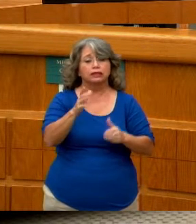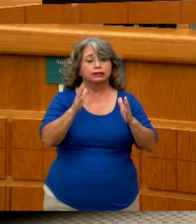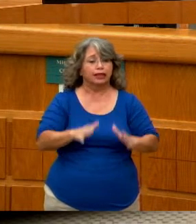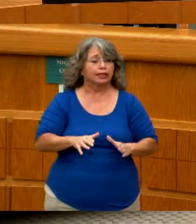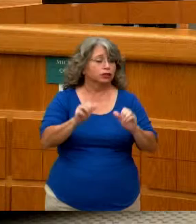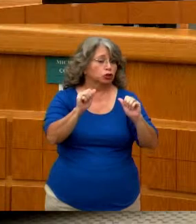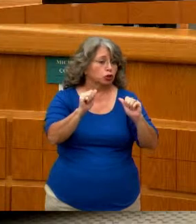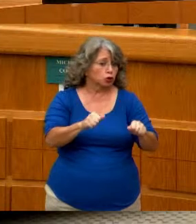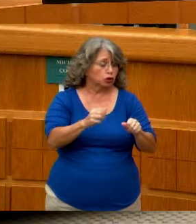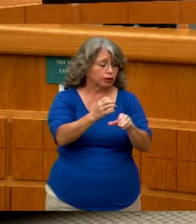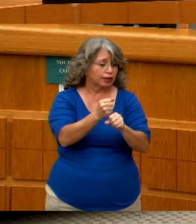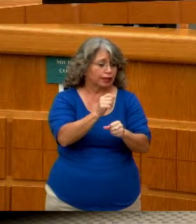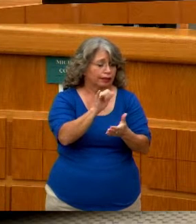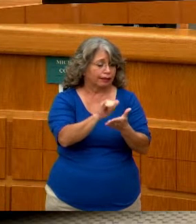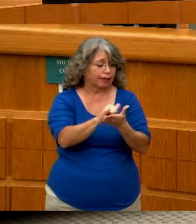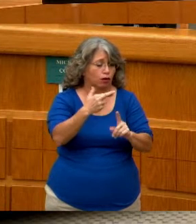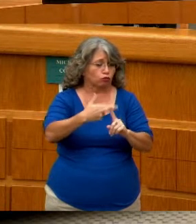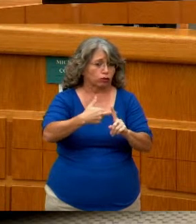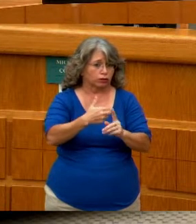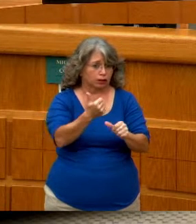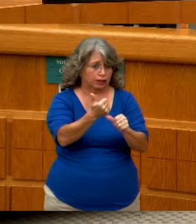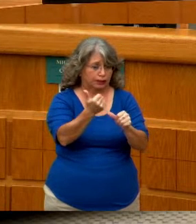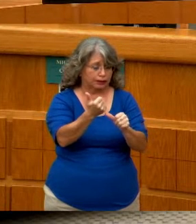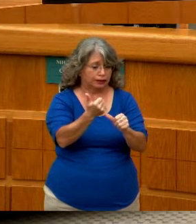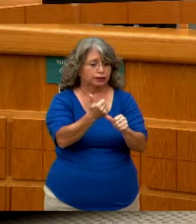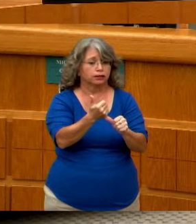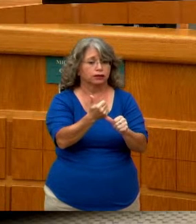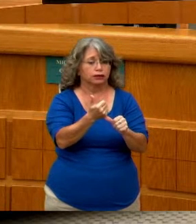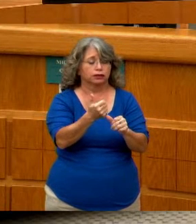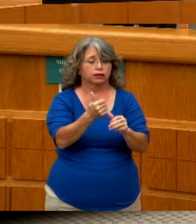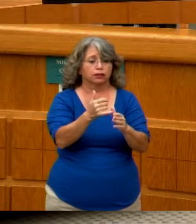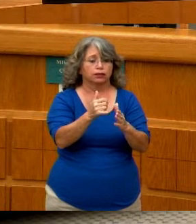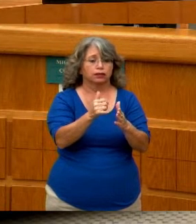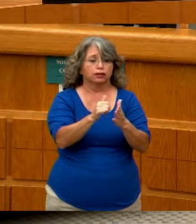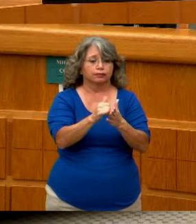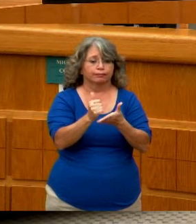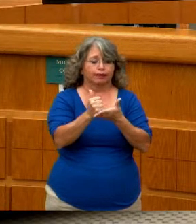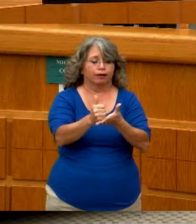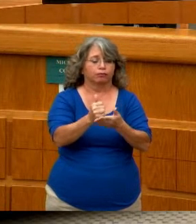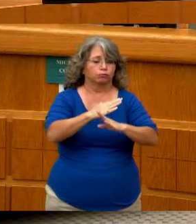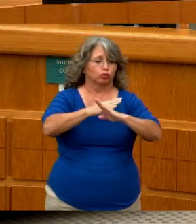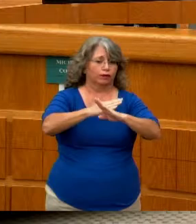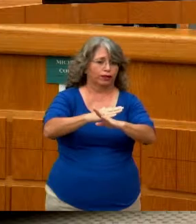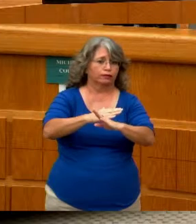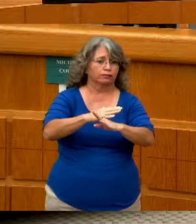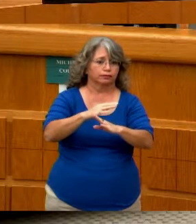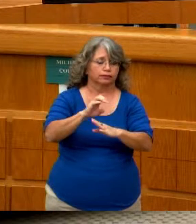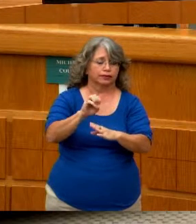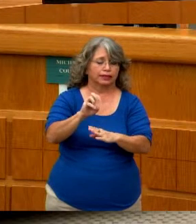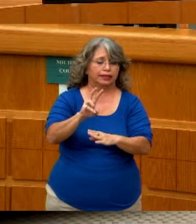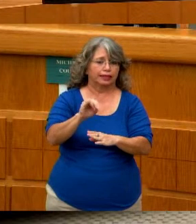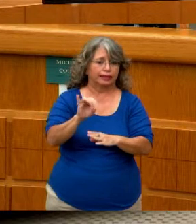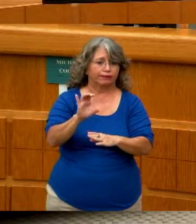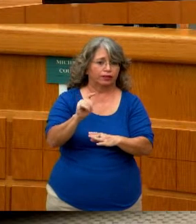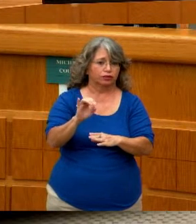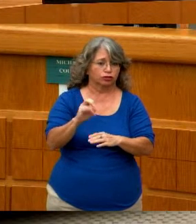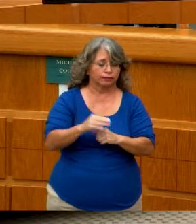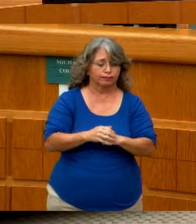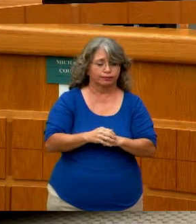eligible for this rental assistance and other services that are offered through local providers outside the eviction